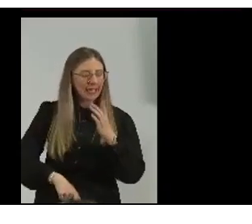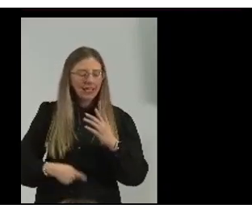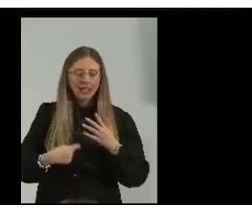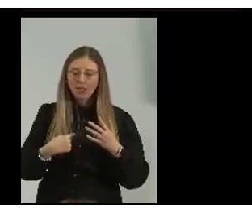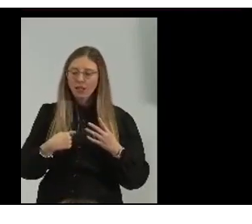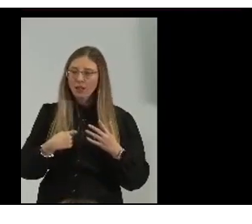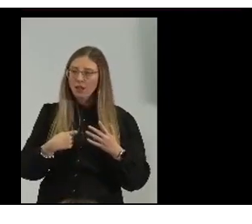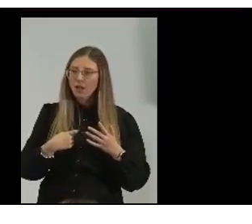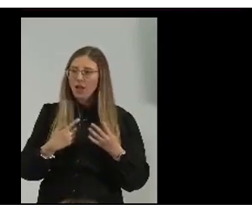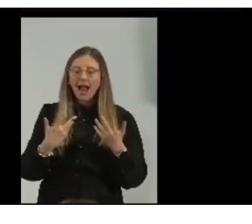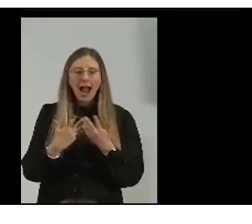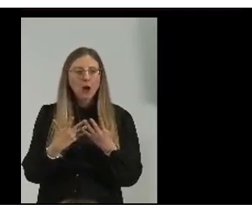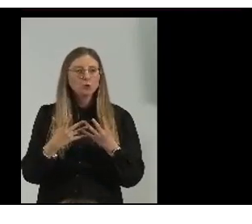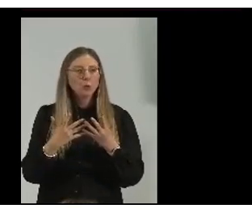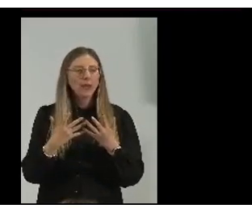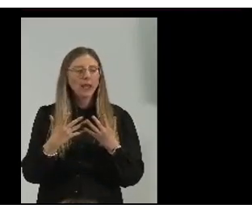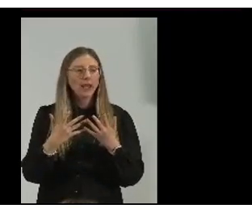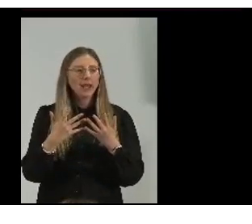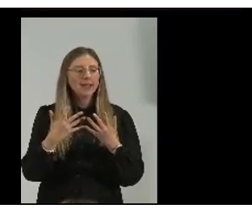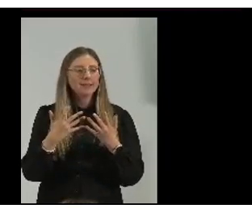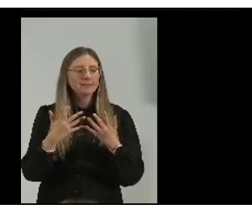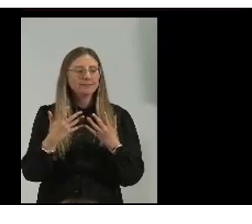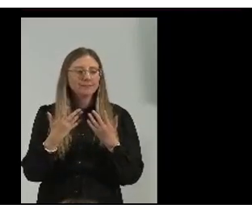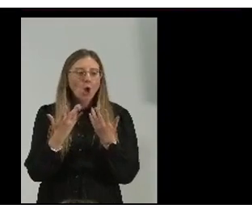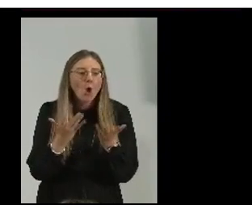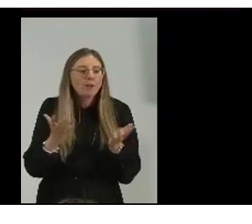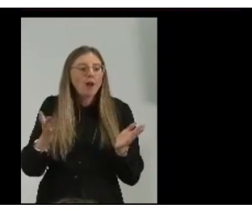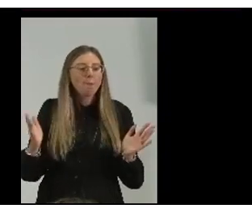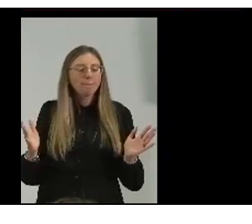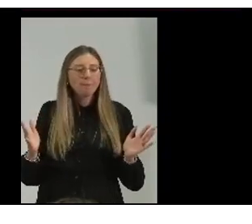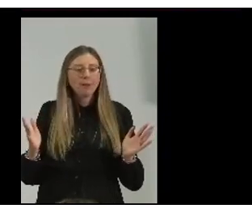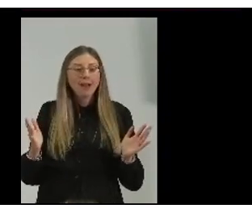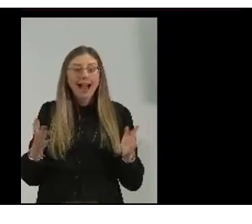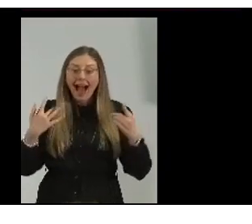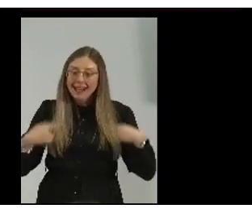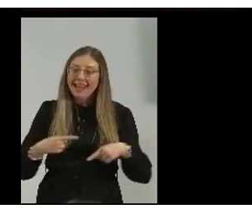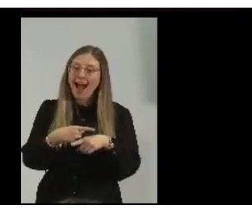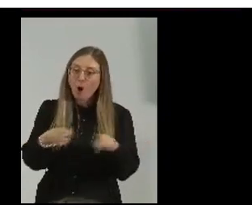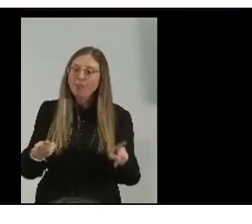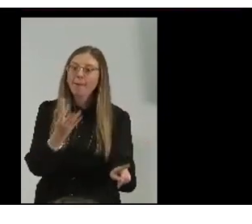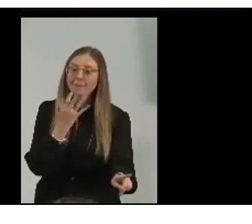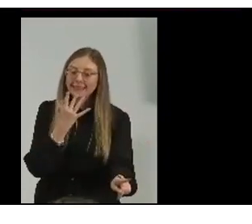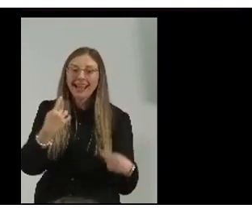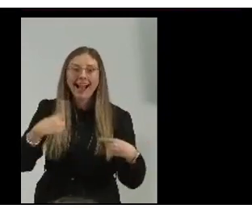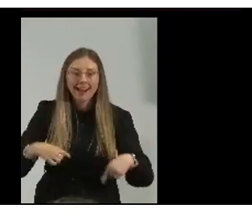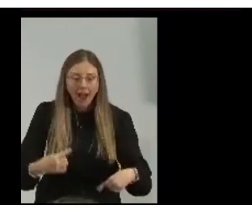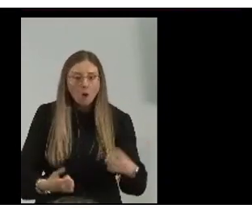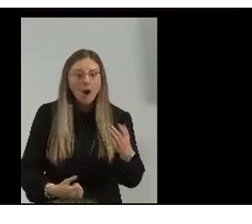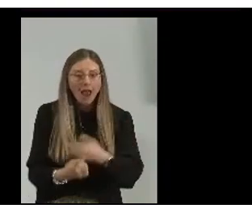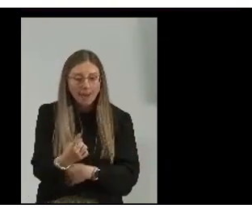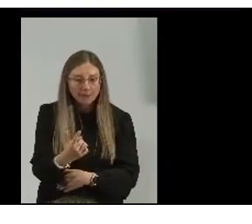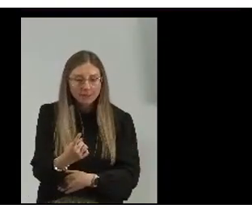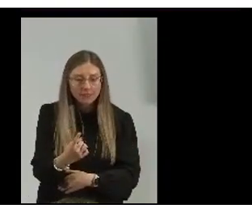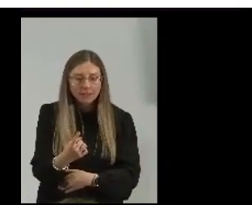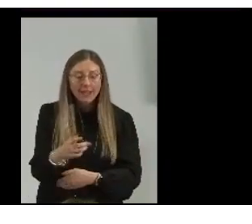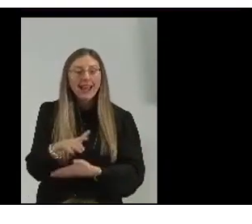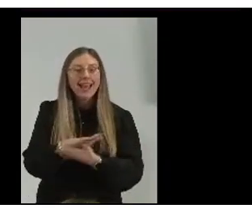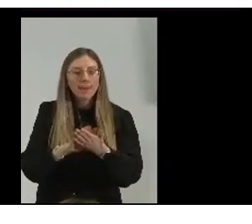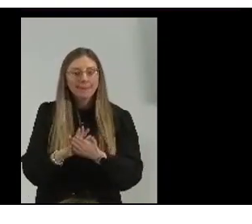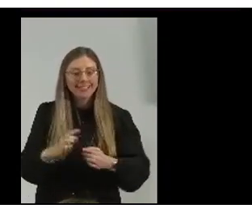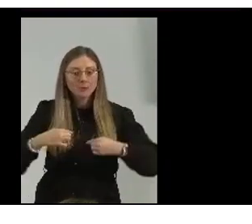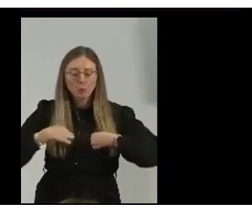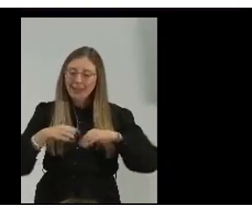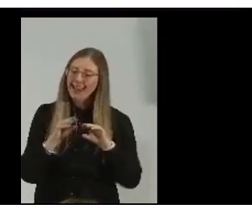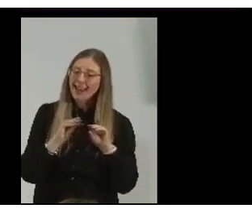to open our hearts and our doors and give people a chance to say the wrong thing and make the mistake? And then we take that as an opportunity